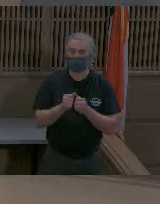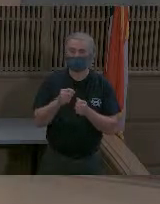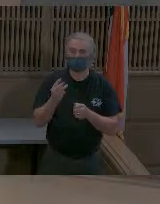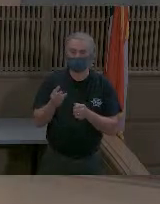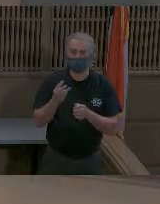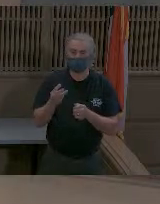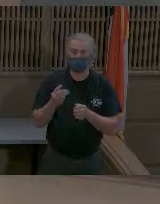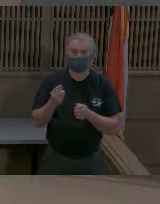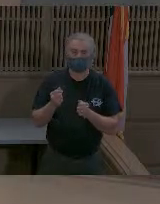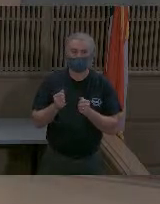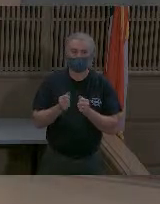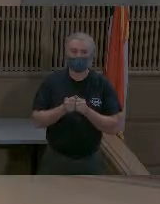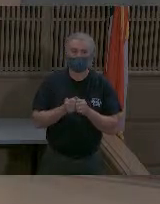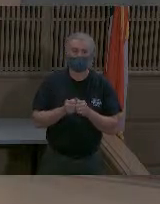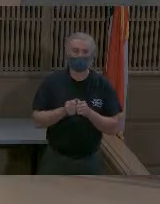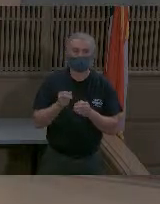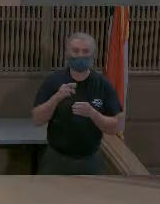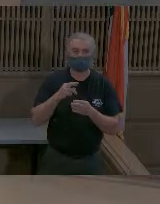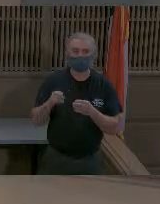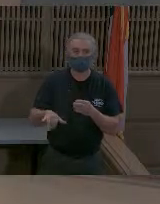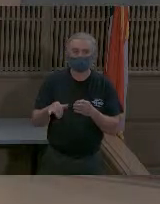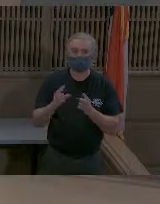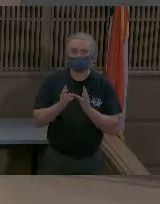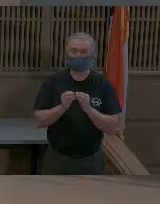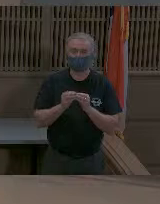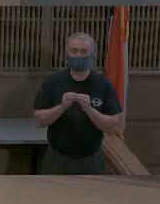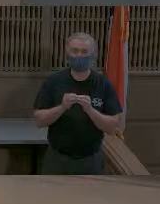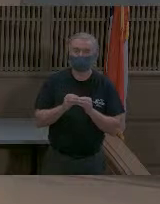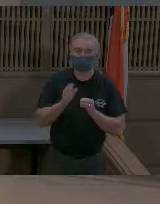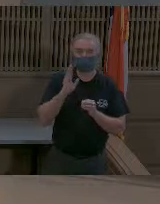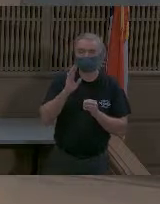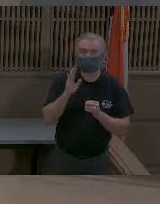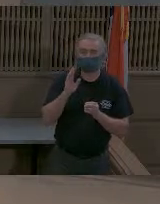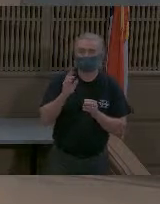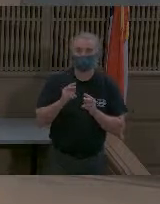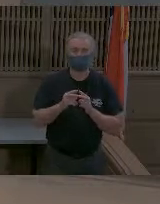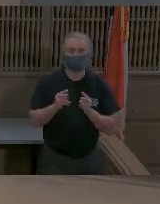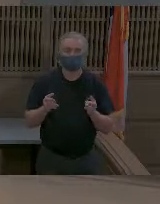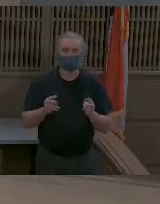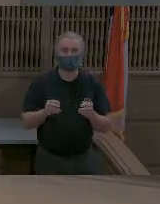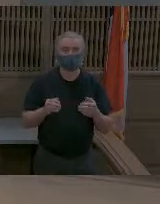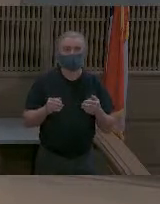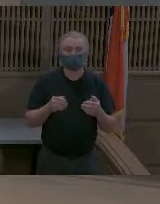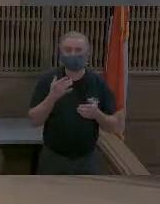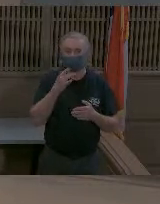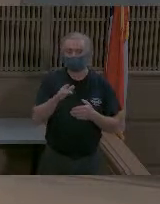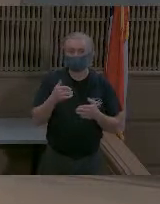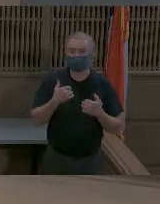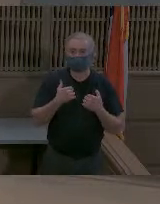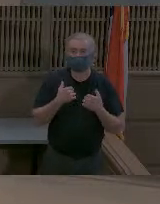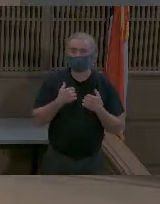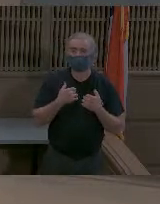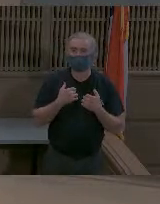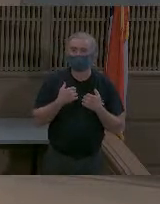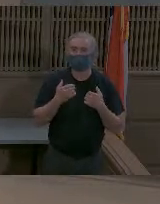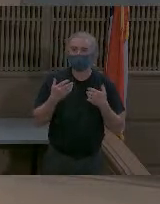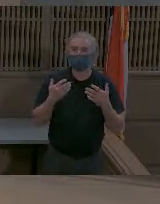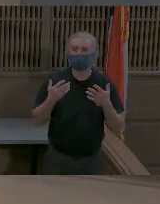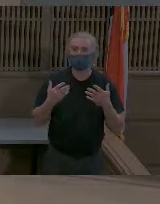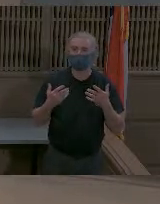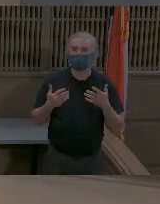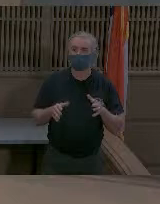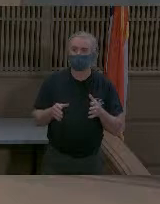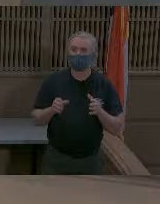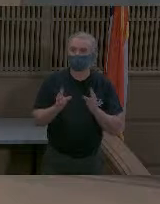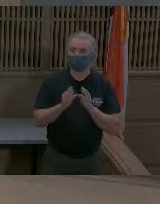community, and as a result of that meeting, we are very fortunate today to have with us to finish out our press conference